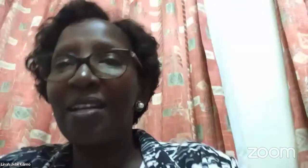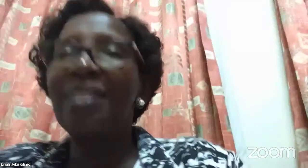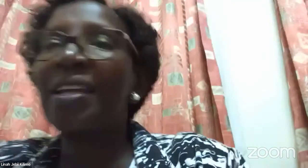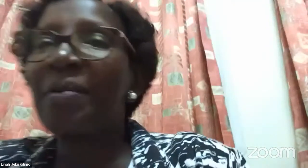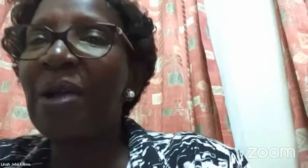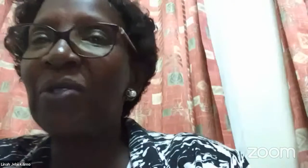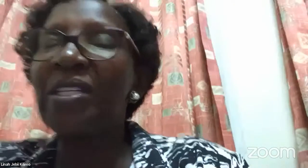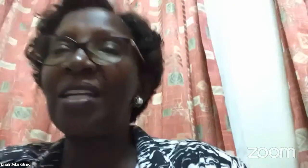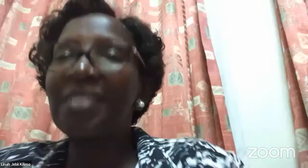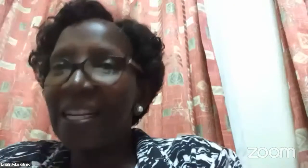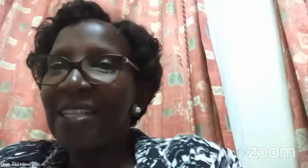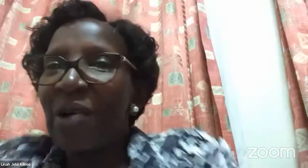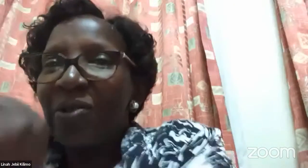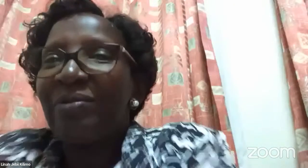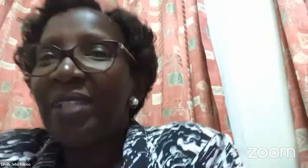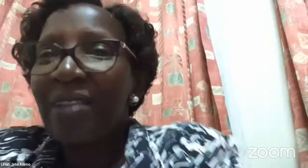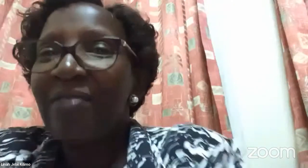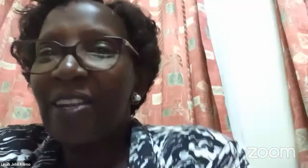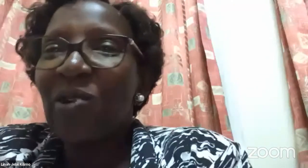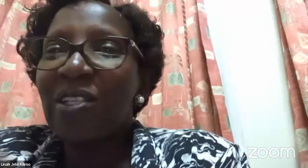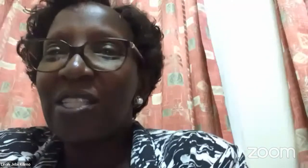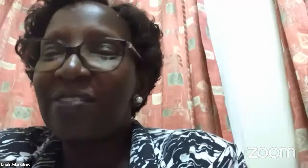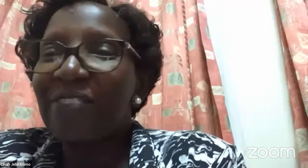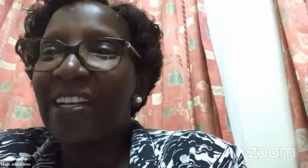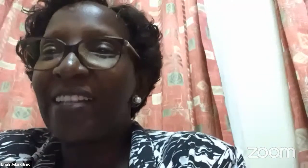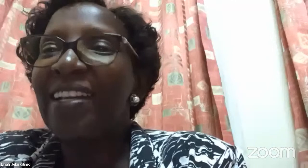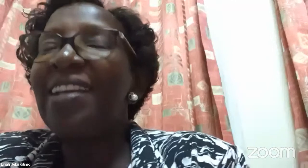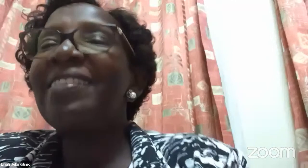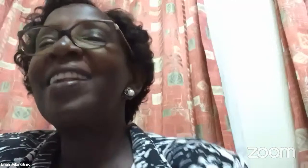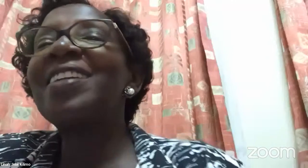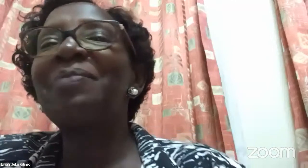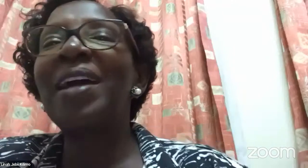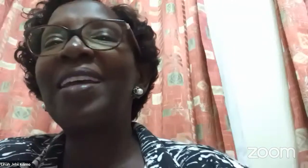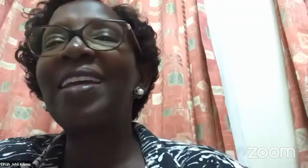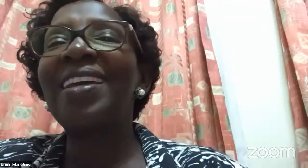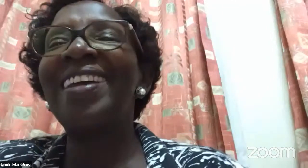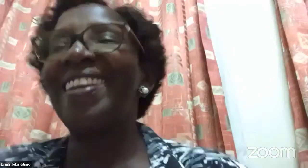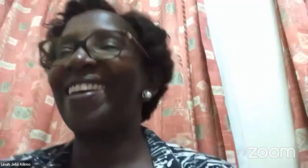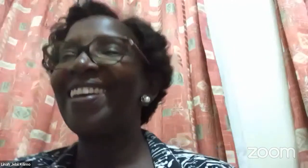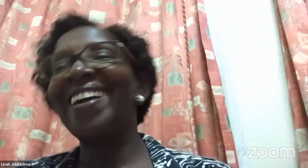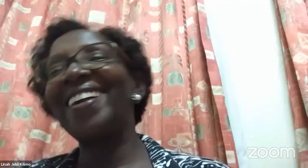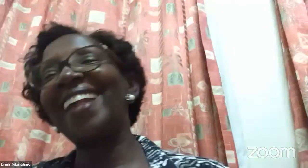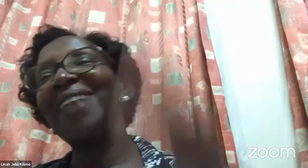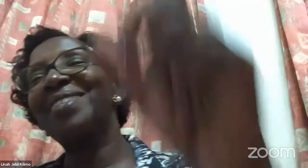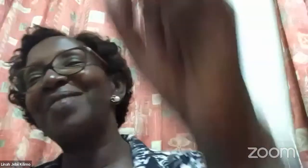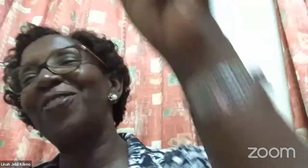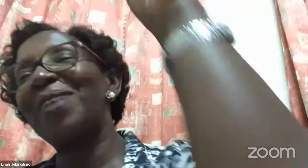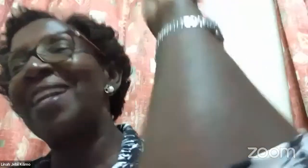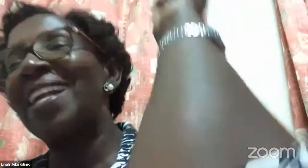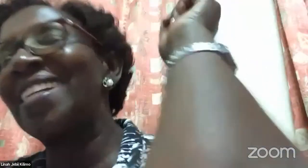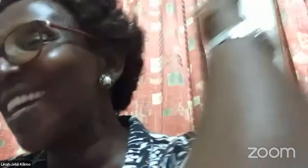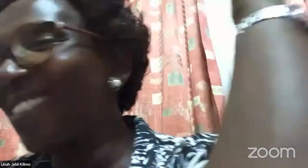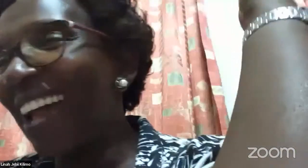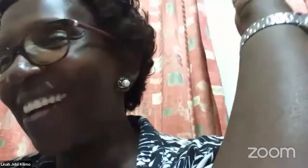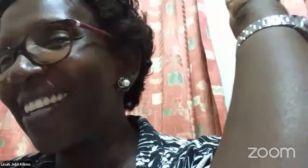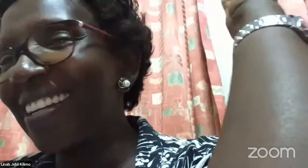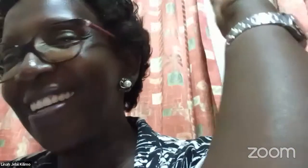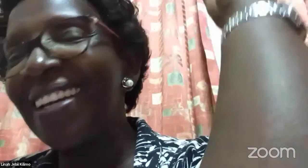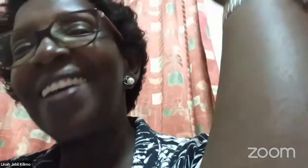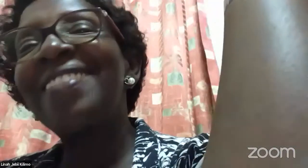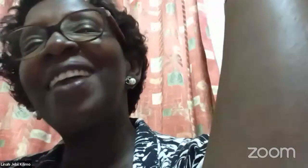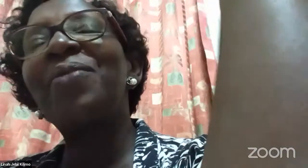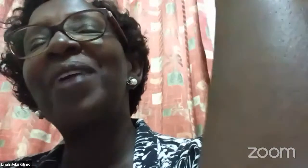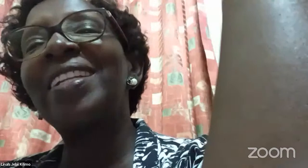water came out. Sat down, very cold, shivering. The next monkey climbs for the bananas. They're all